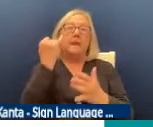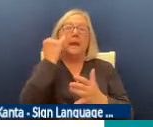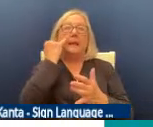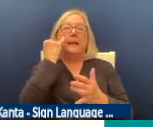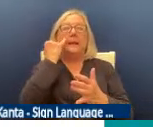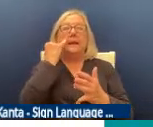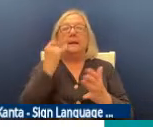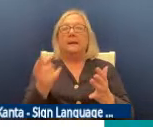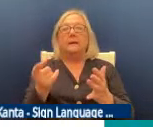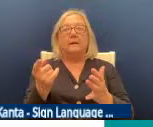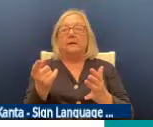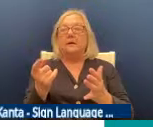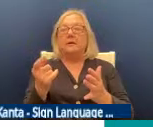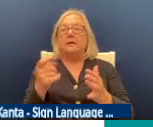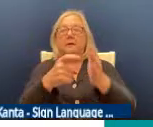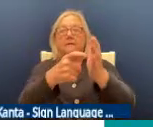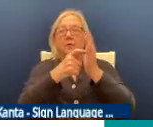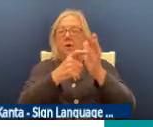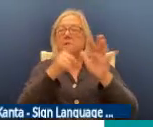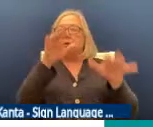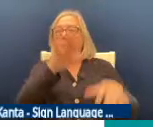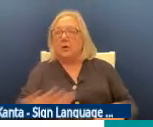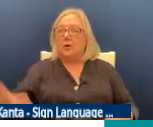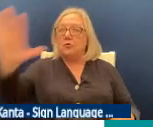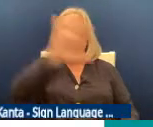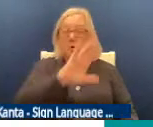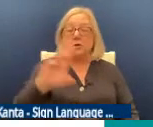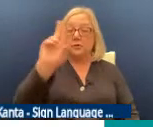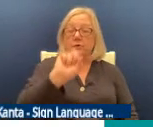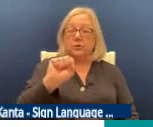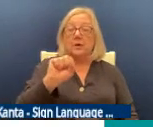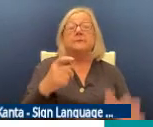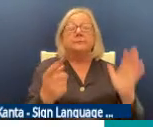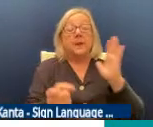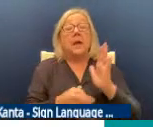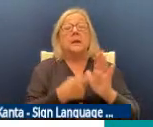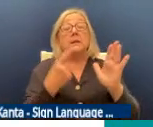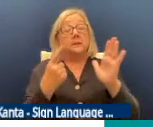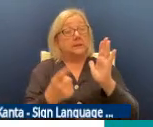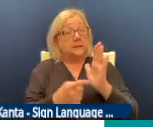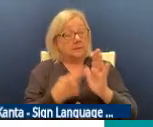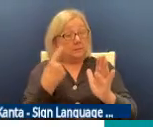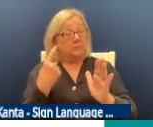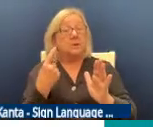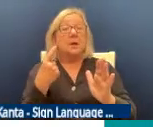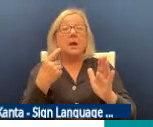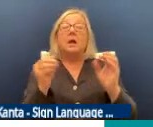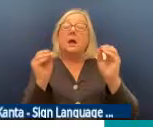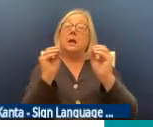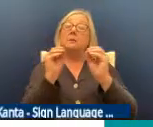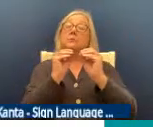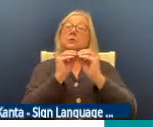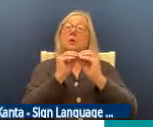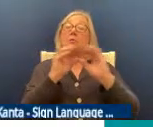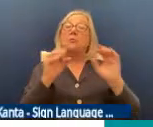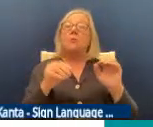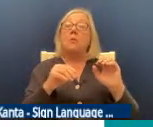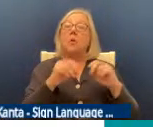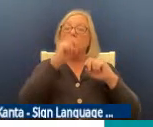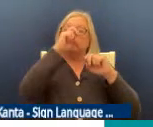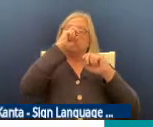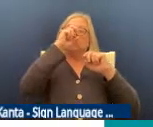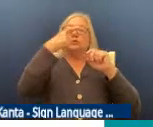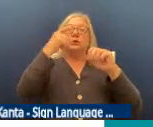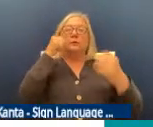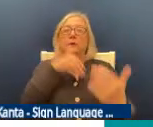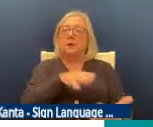same criteria across the board. Sometimes it yields a more conservative approach to ridership than the local models do,